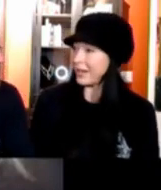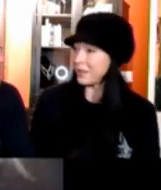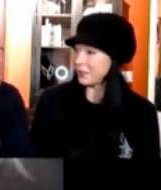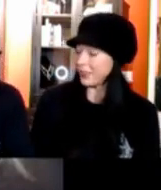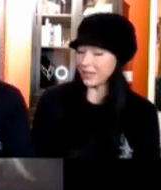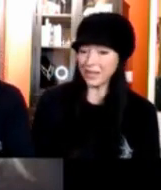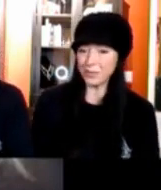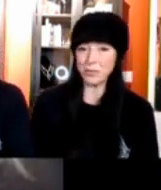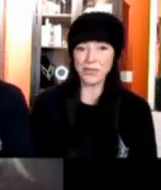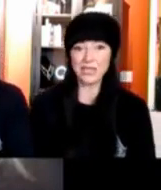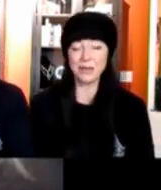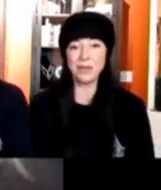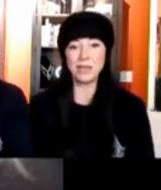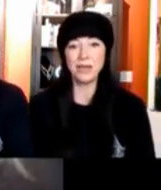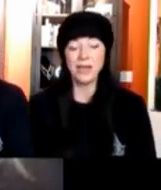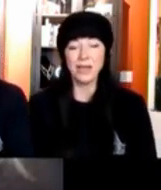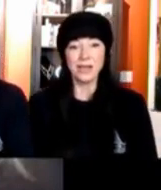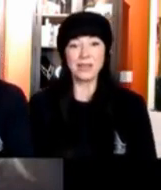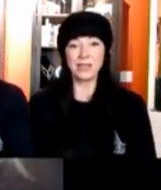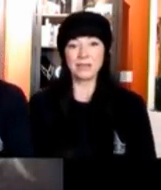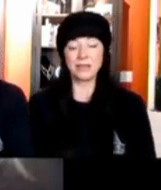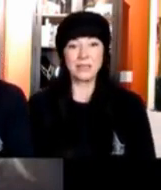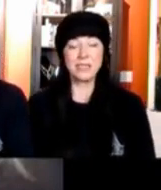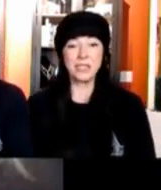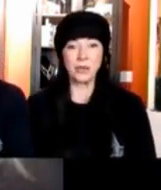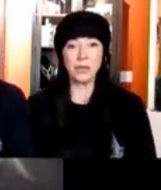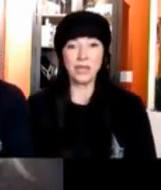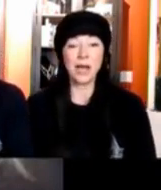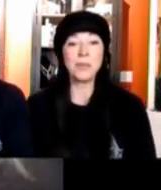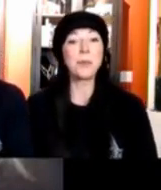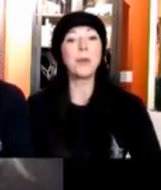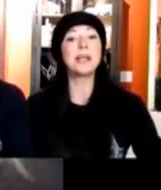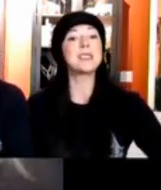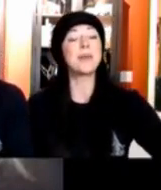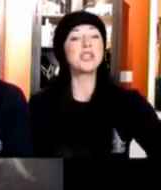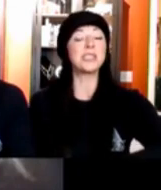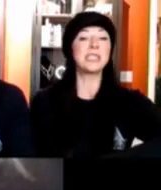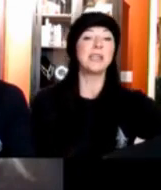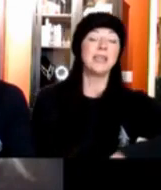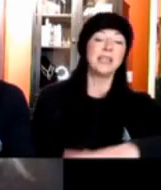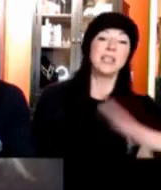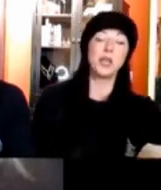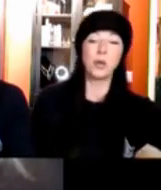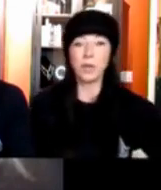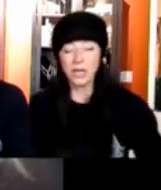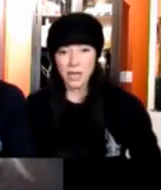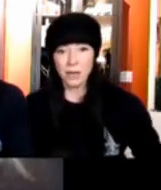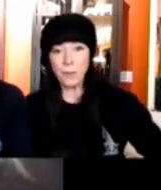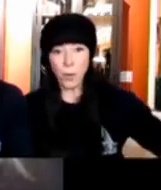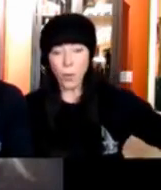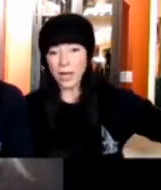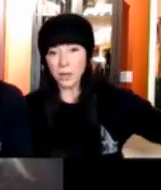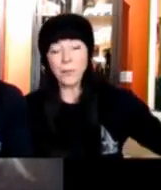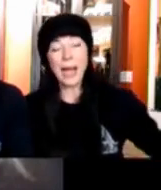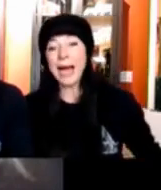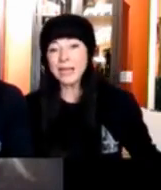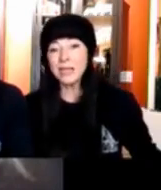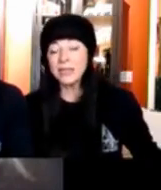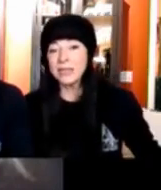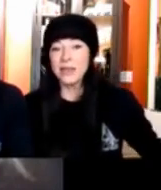right? Yeah. A lot of people think that maybe they're, a lot of people, especially, a